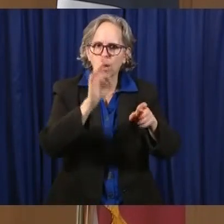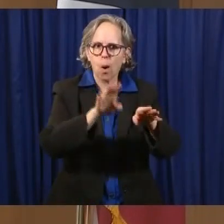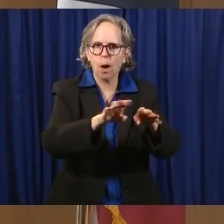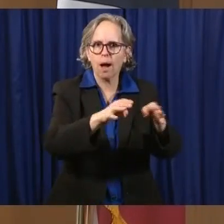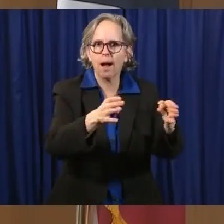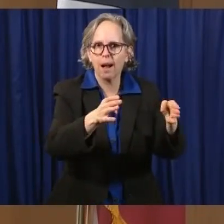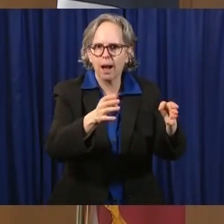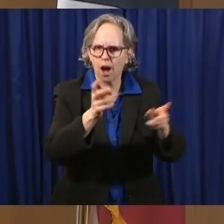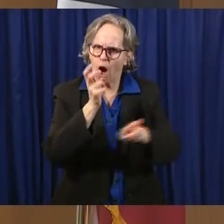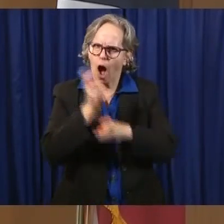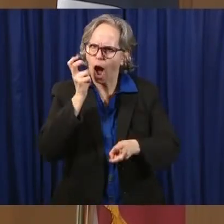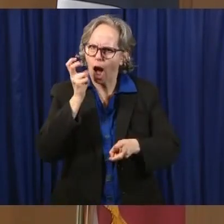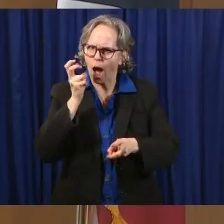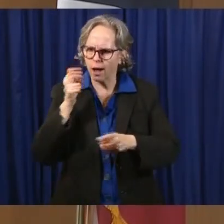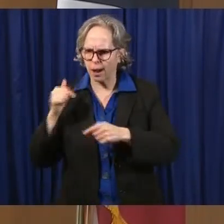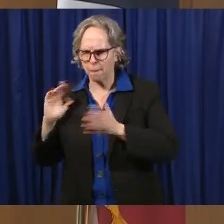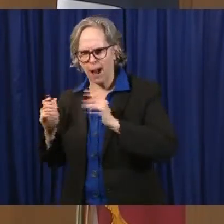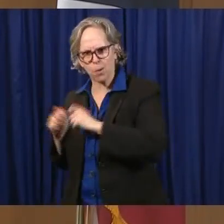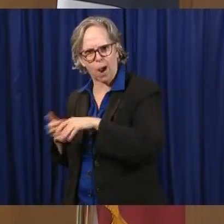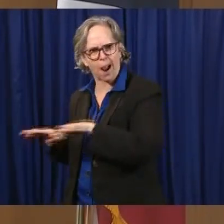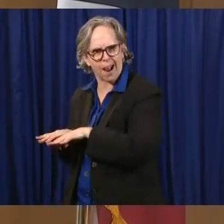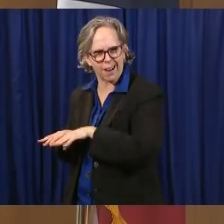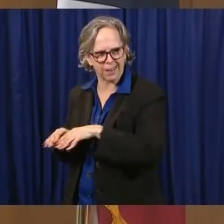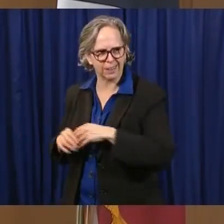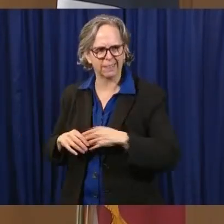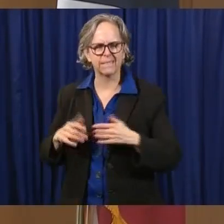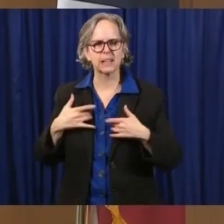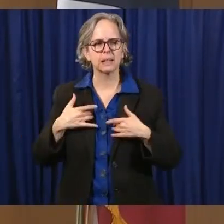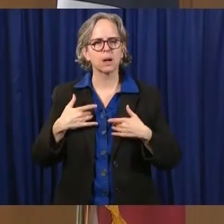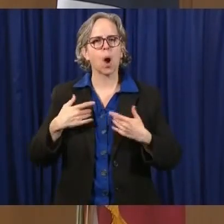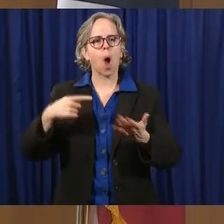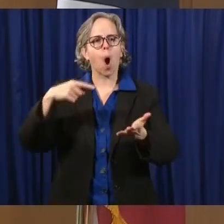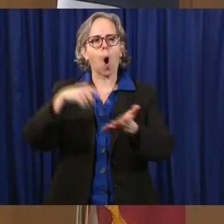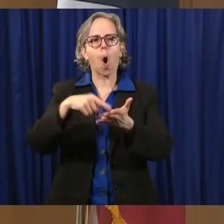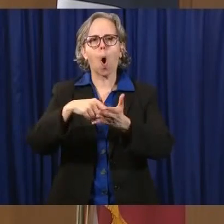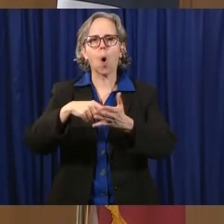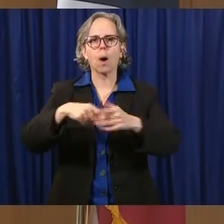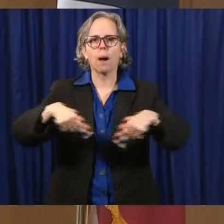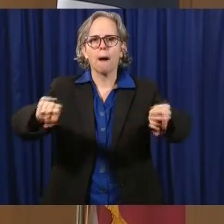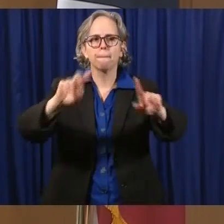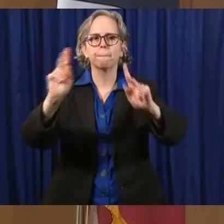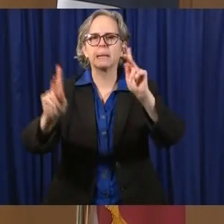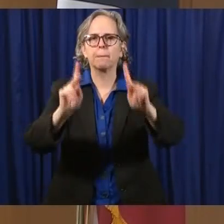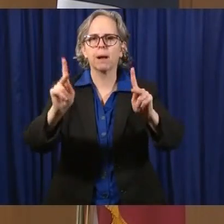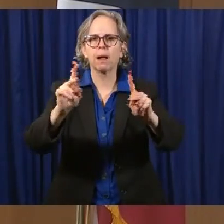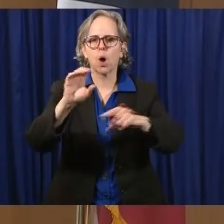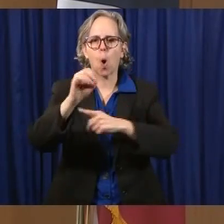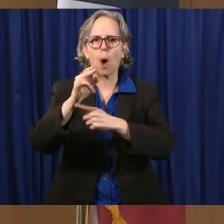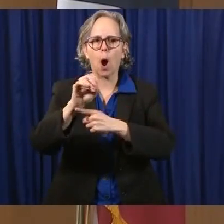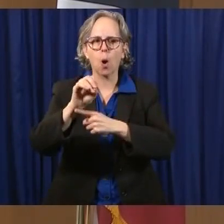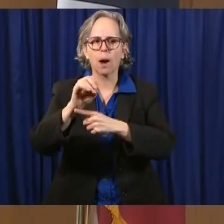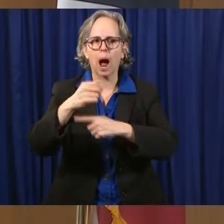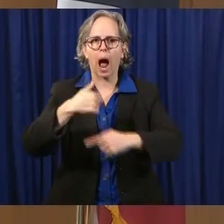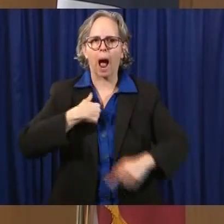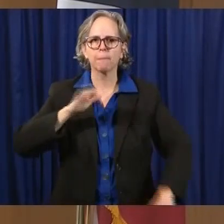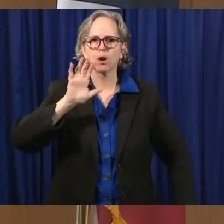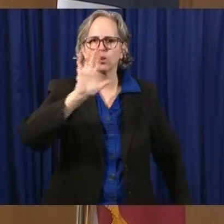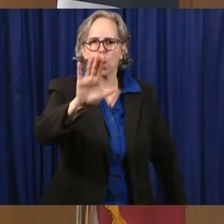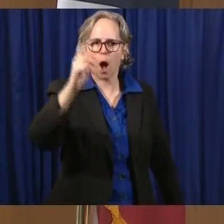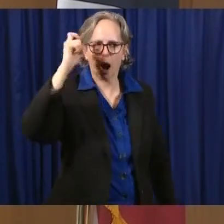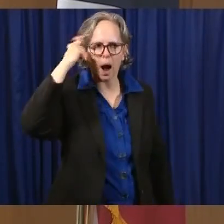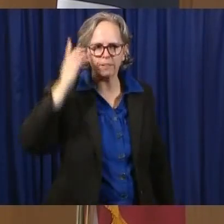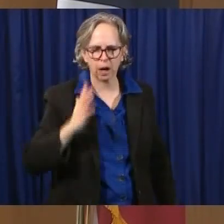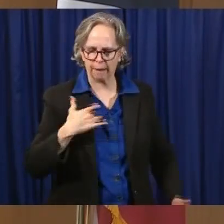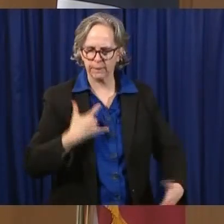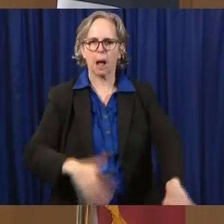But that's what we owe the people. What I owe as governor the people of the state of Ohio is a thoughtful response